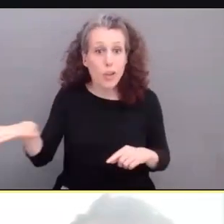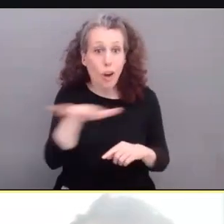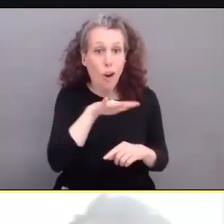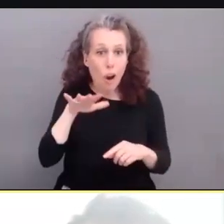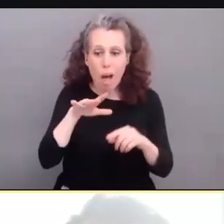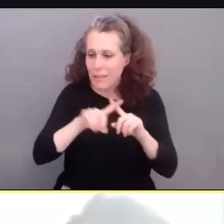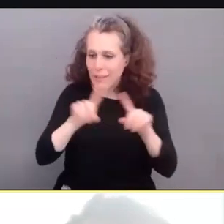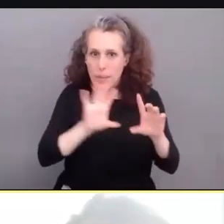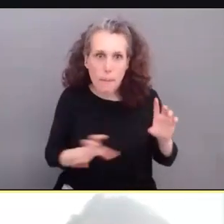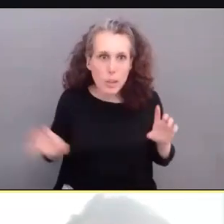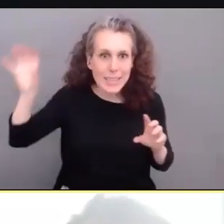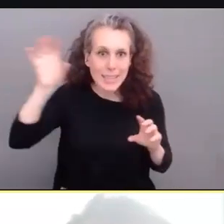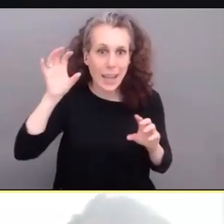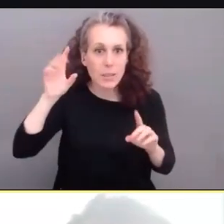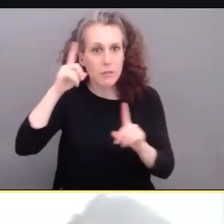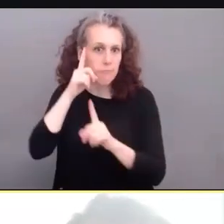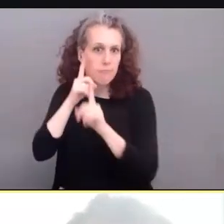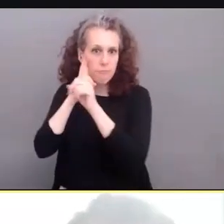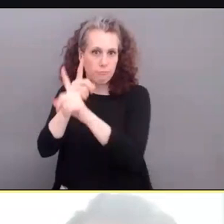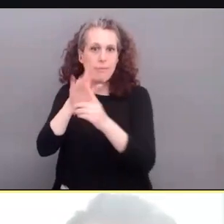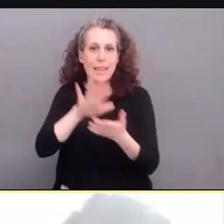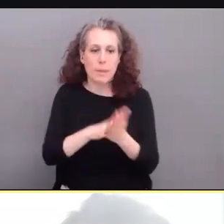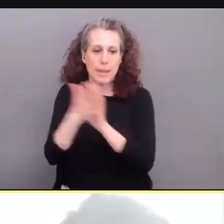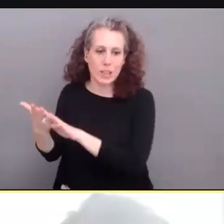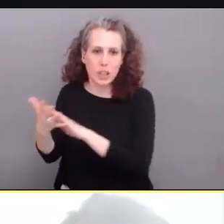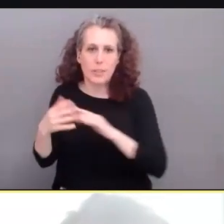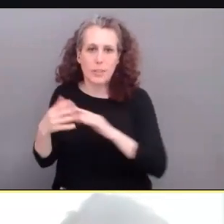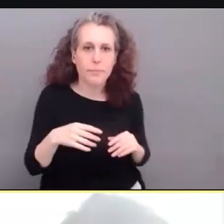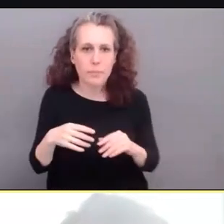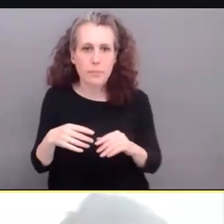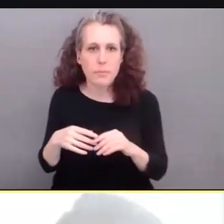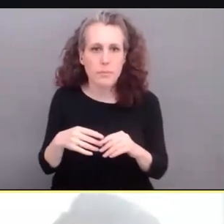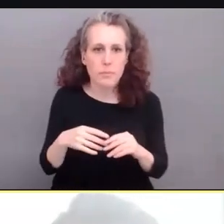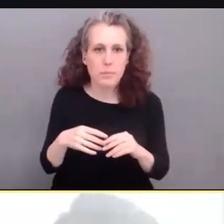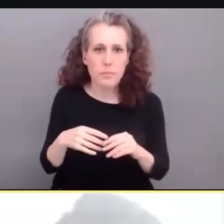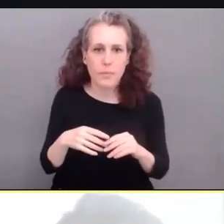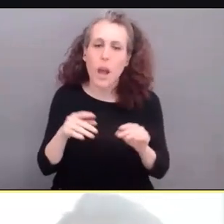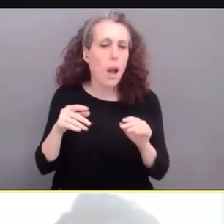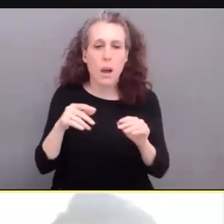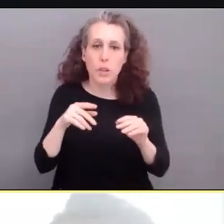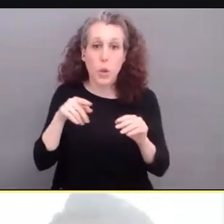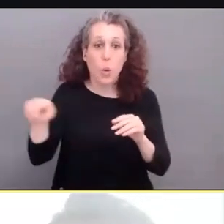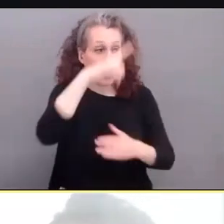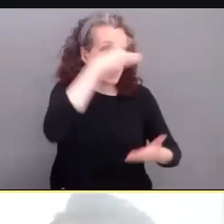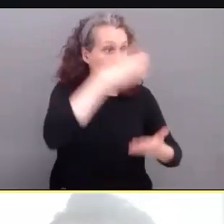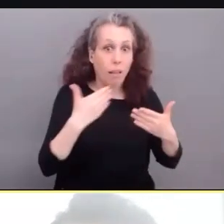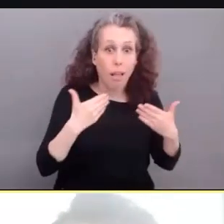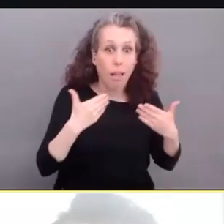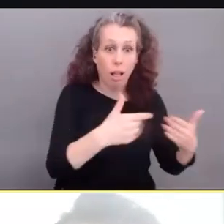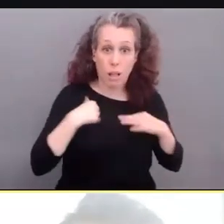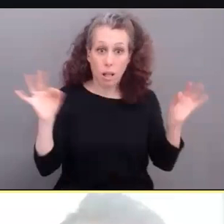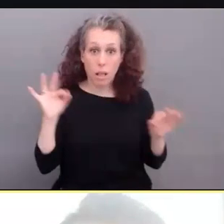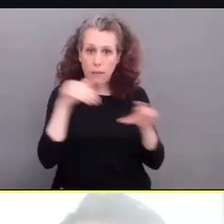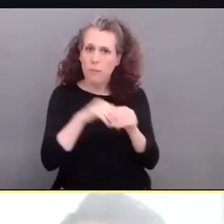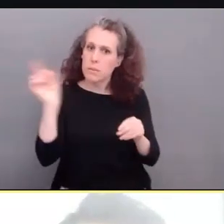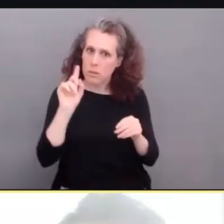EU, to ensure its implementation. And our motto is nothing about us without us, which basically means that we have to be